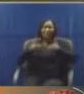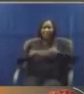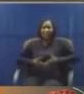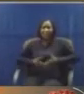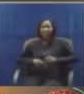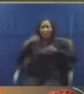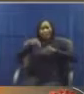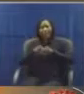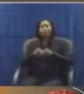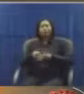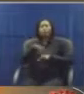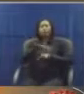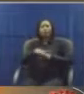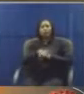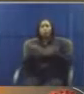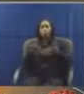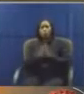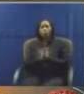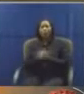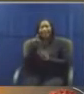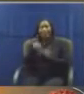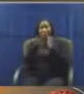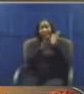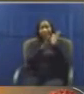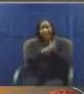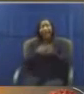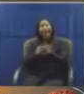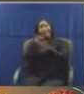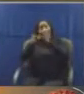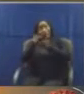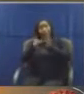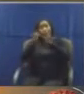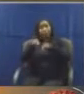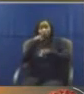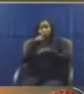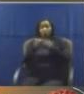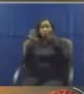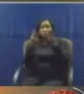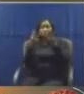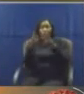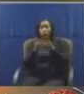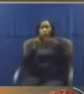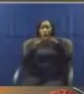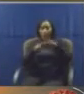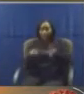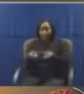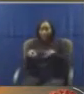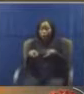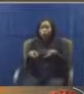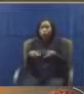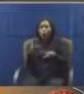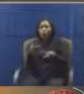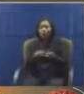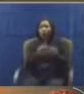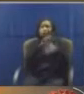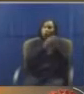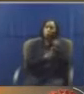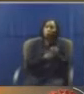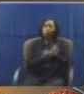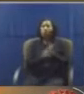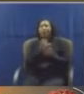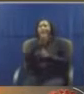platforms where such bills must be explained to the people. We've got radio stations, both from the SABC